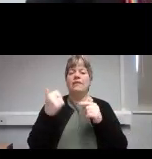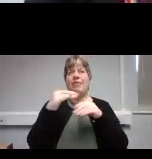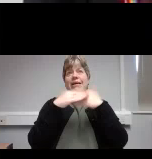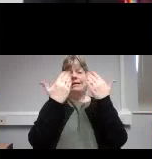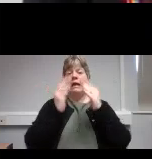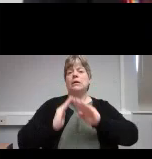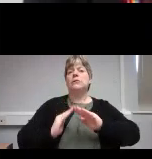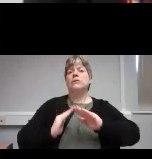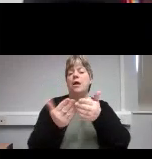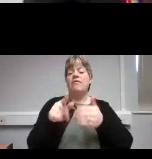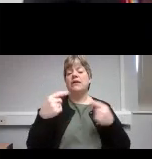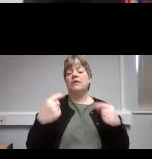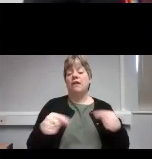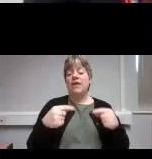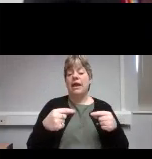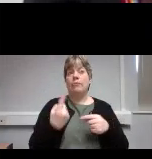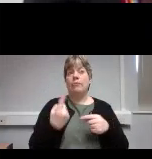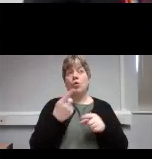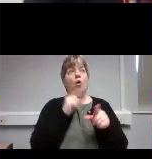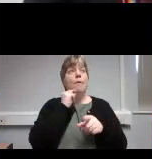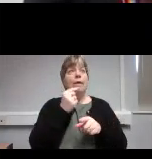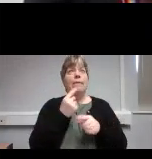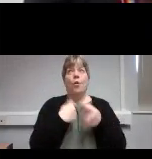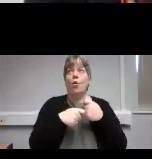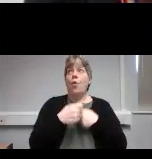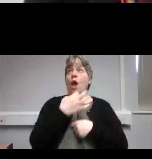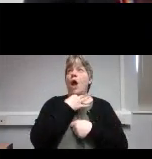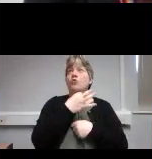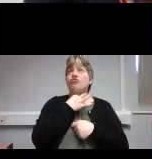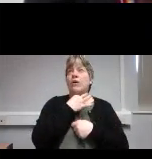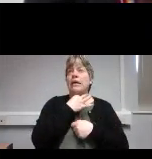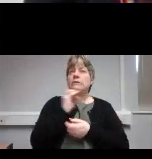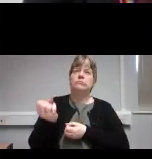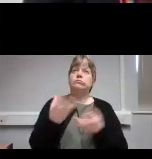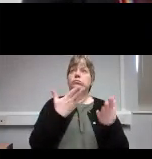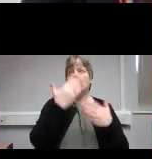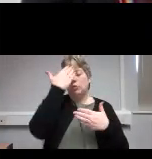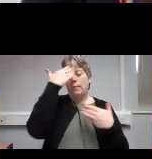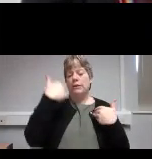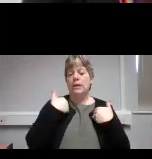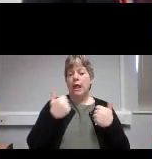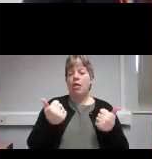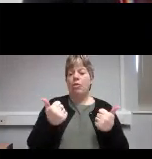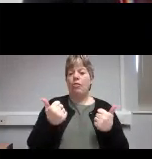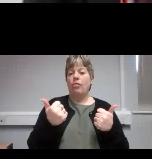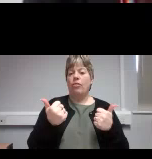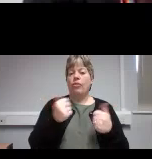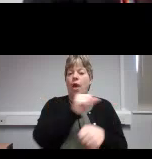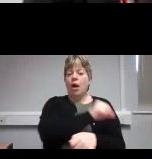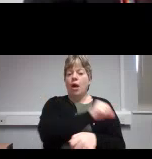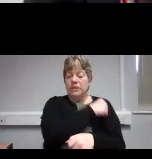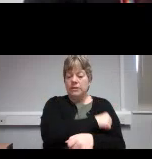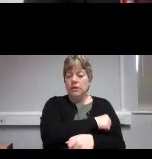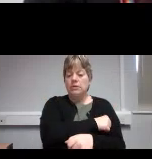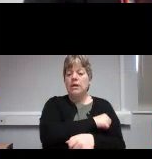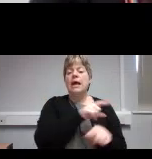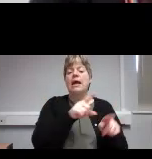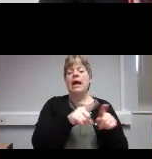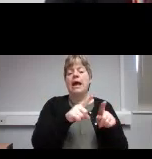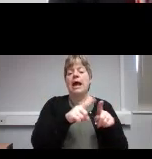service, which is available for those young people who may be at risk of admission to a mental health hospital.